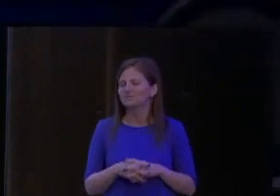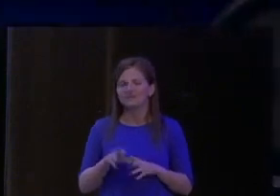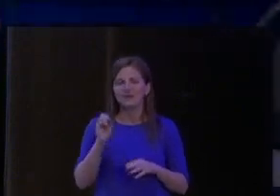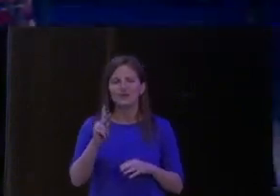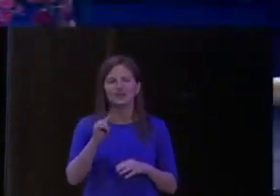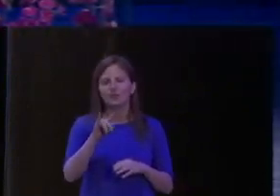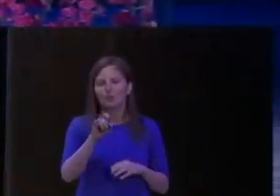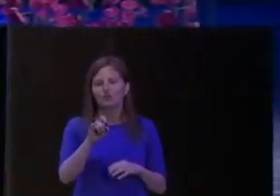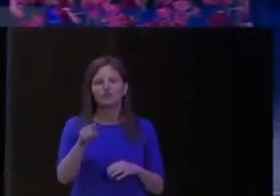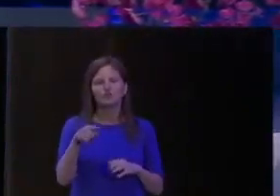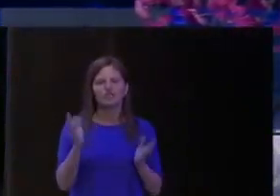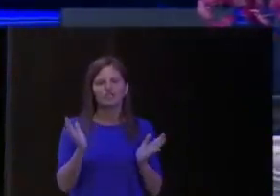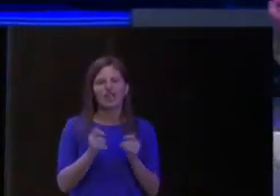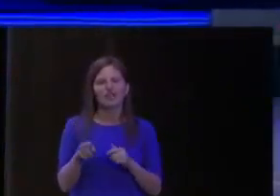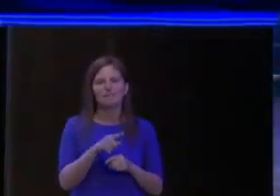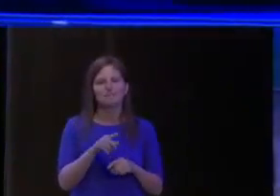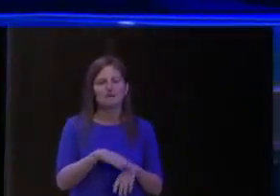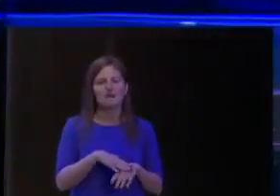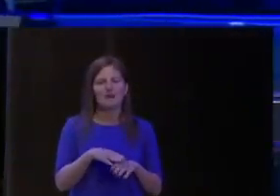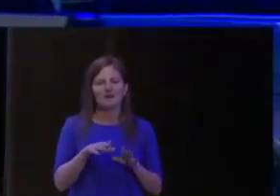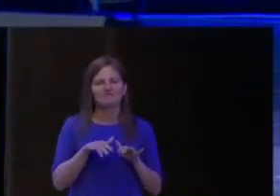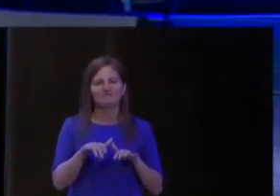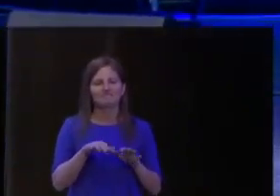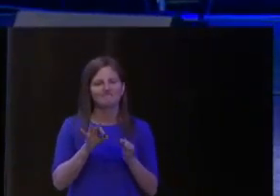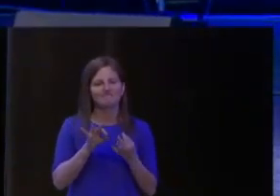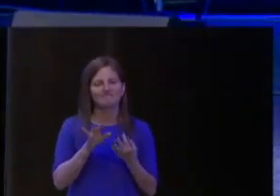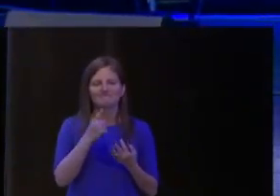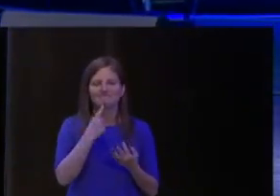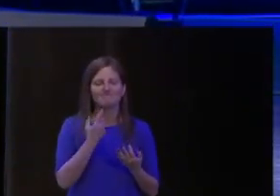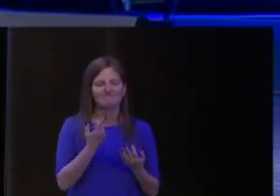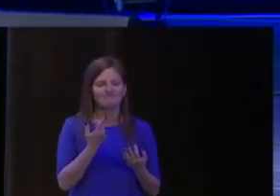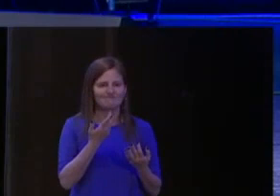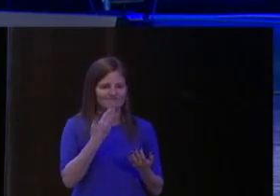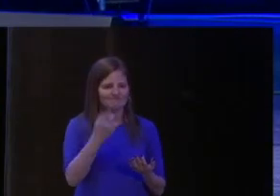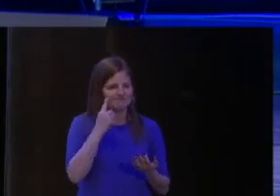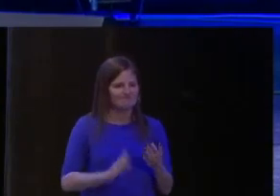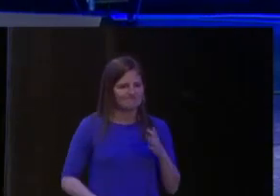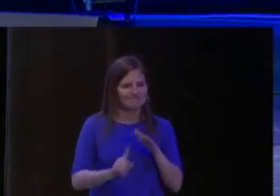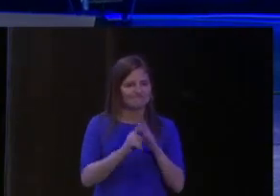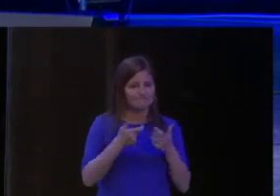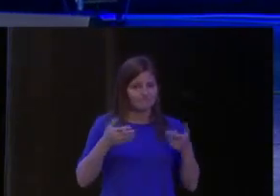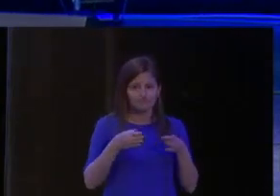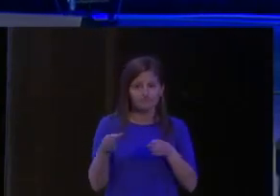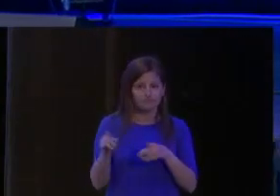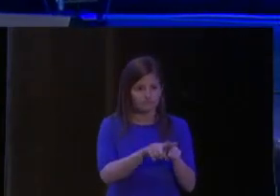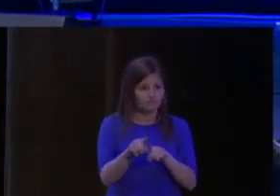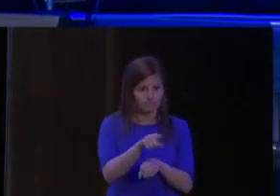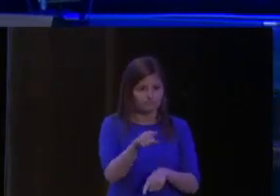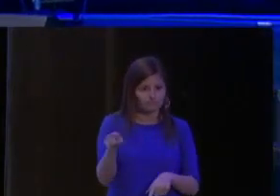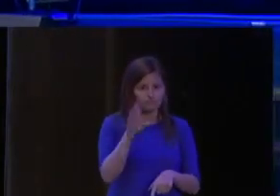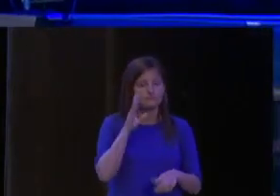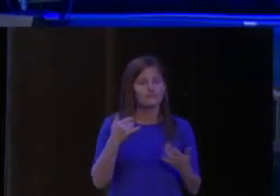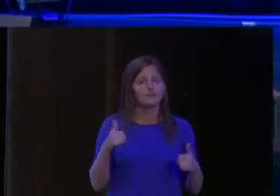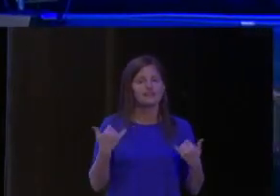Okay, Nicole, you can chat them up a little bit and say thank you for showing up in the big way, and you too. We're about